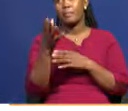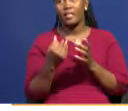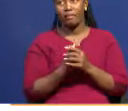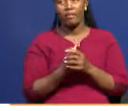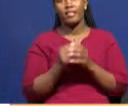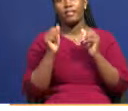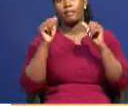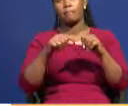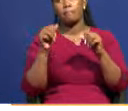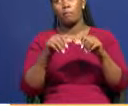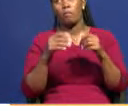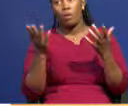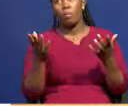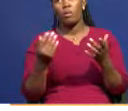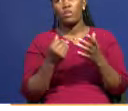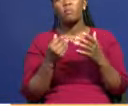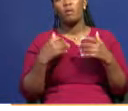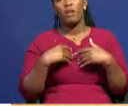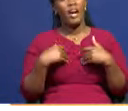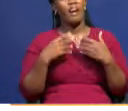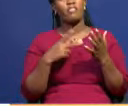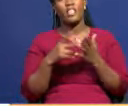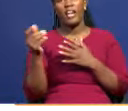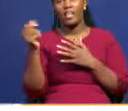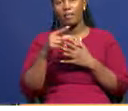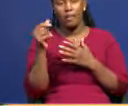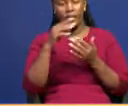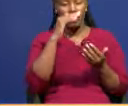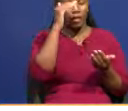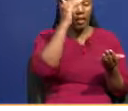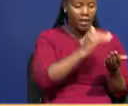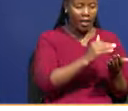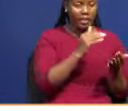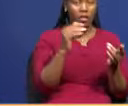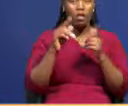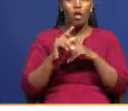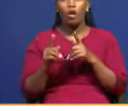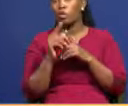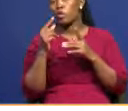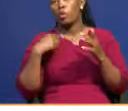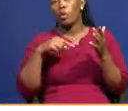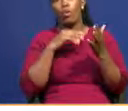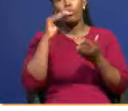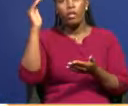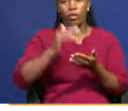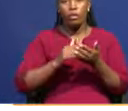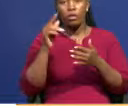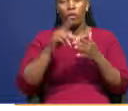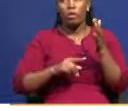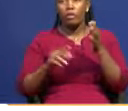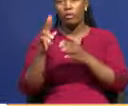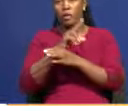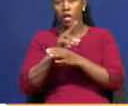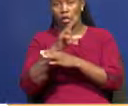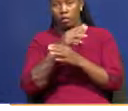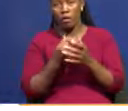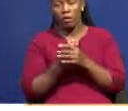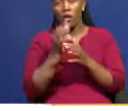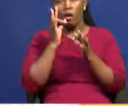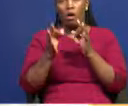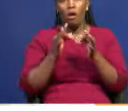take salary cuts, for example. Mm-hmm. And we reduce on whatever we're going to spend. Because if we keep on having